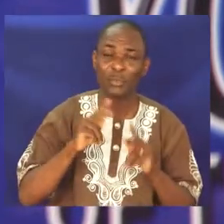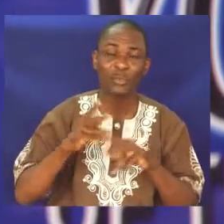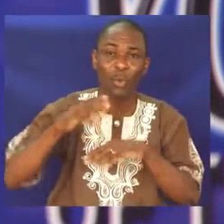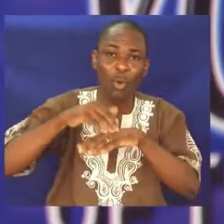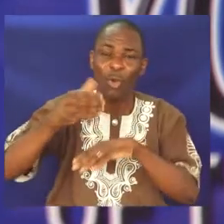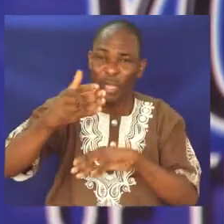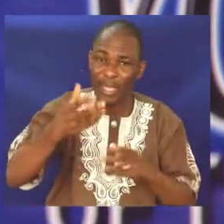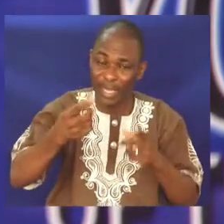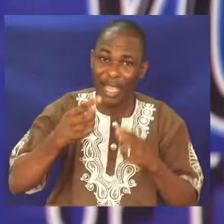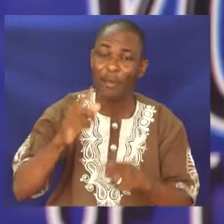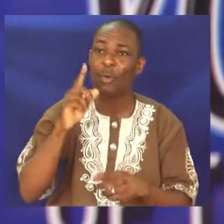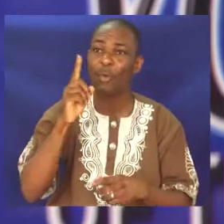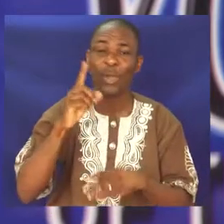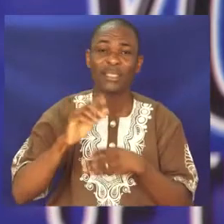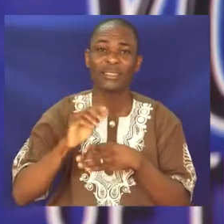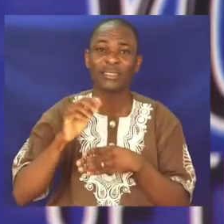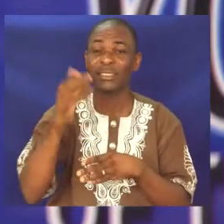chief forecast, young Kotoa, Yeda.